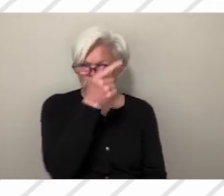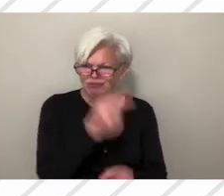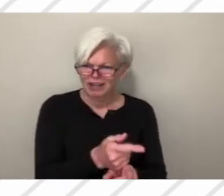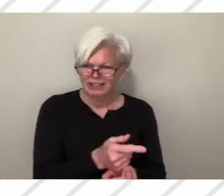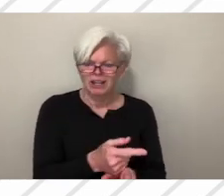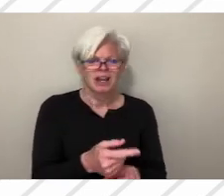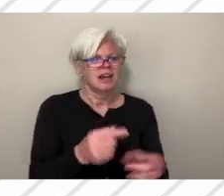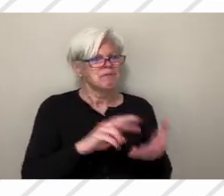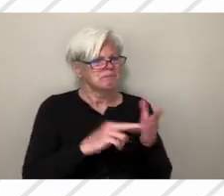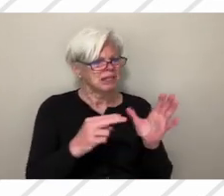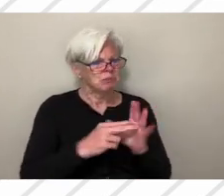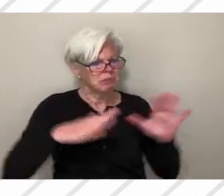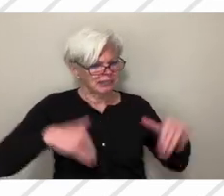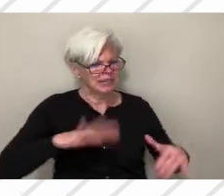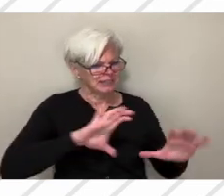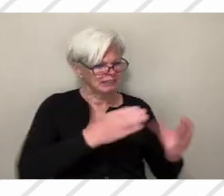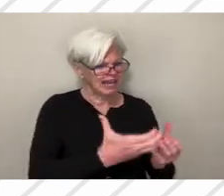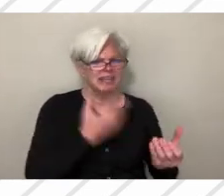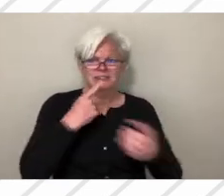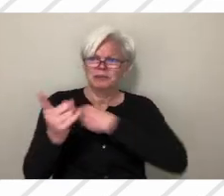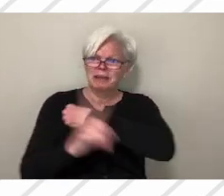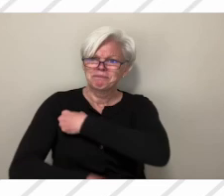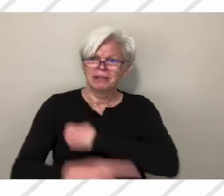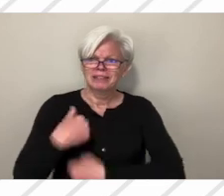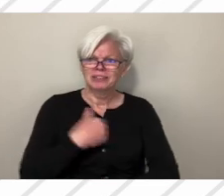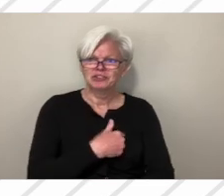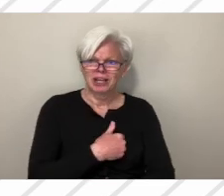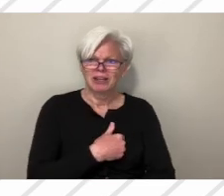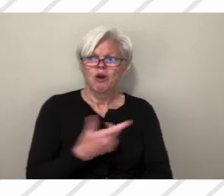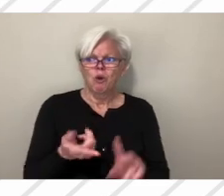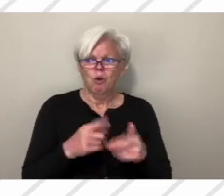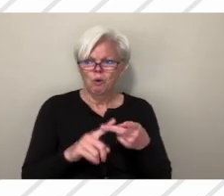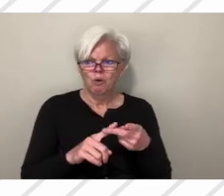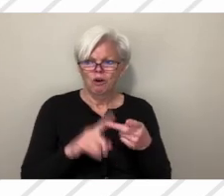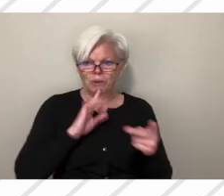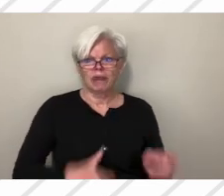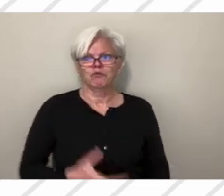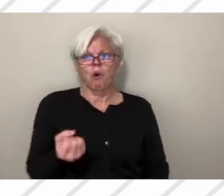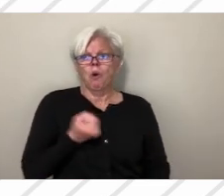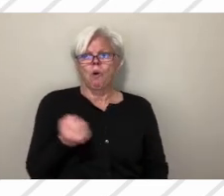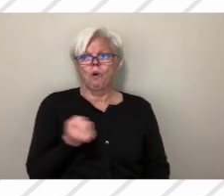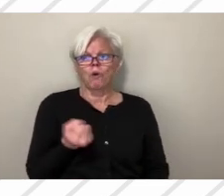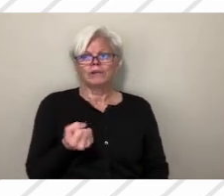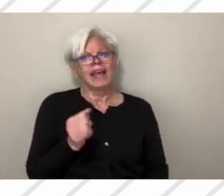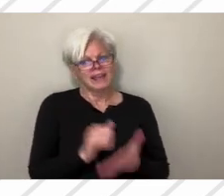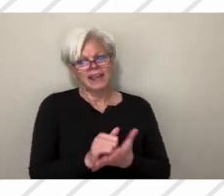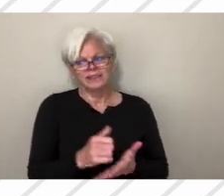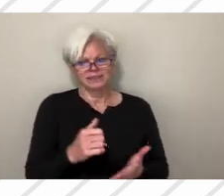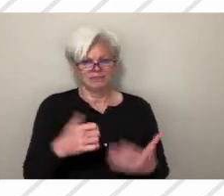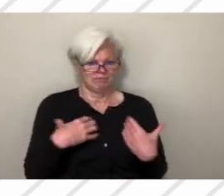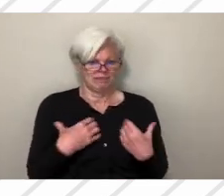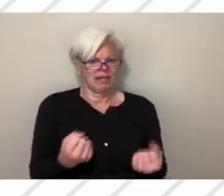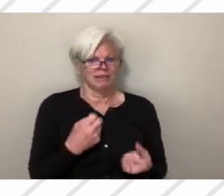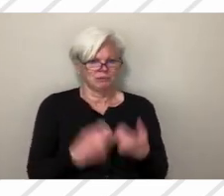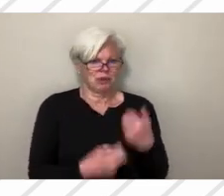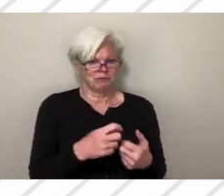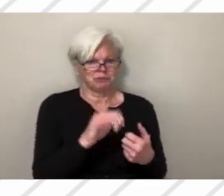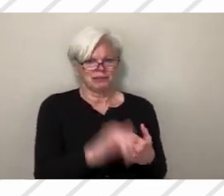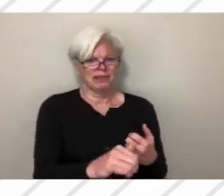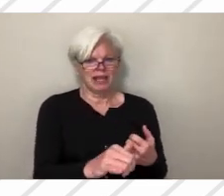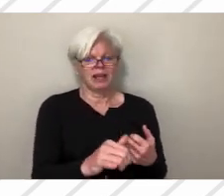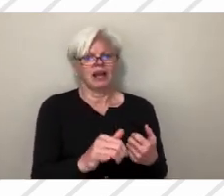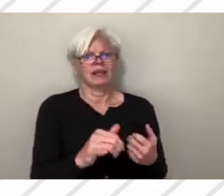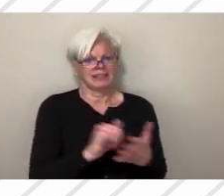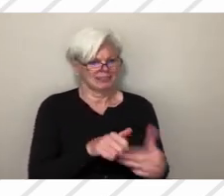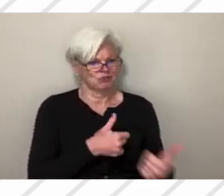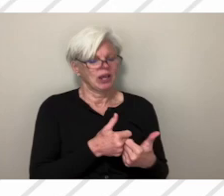to class, which then we get penalized again, or we're going to have to hold it, and there's health challenges with that. What do we do? And so time